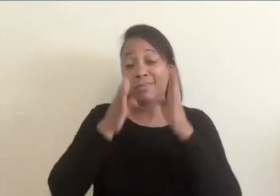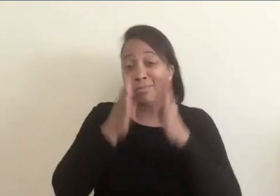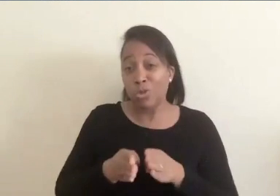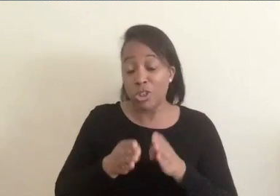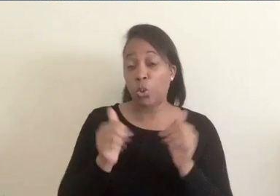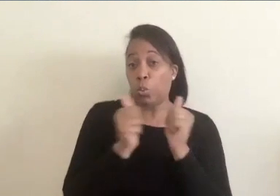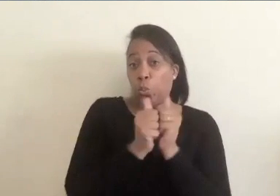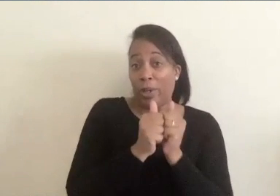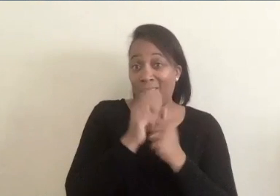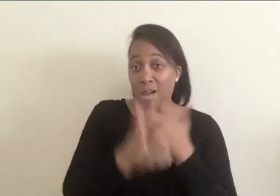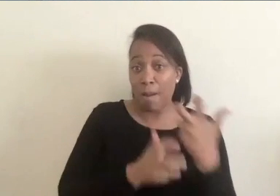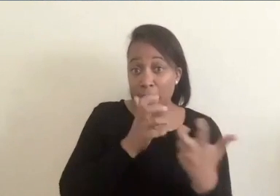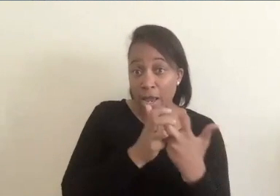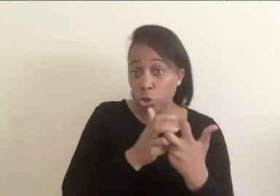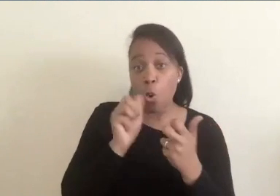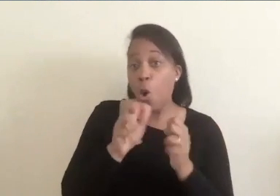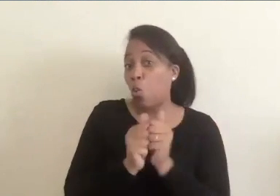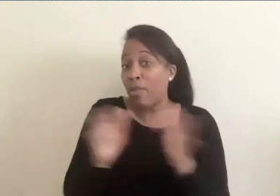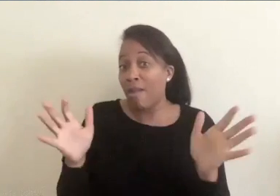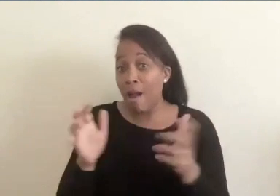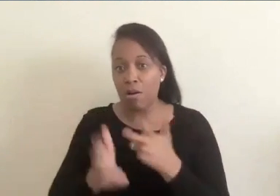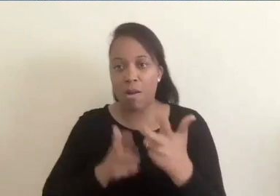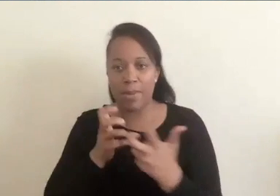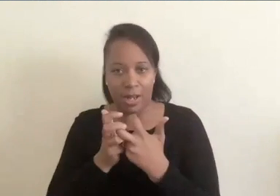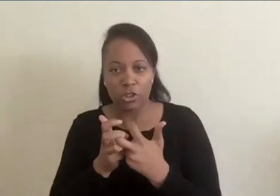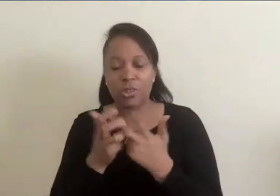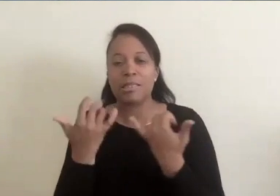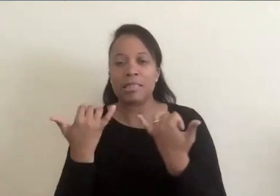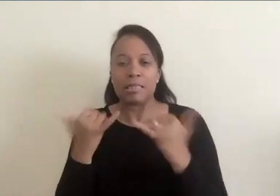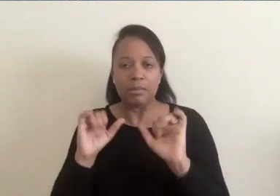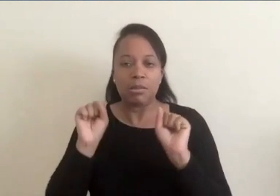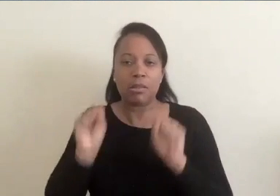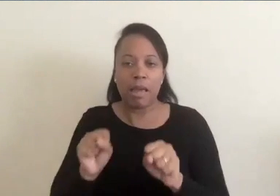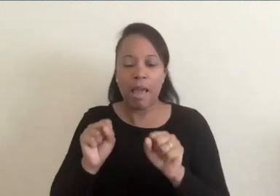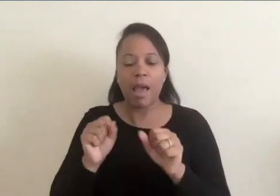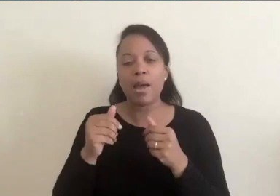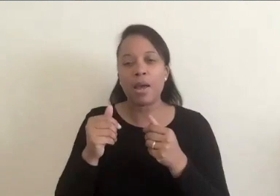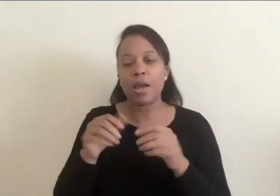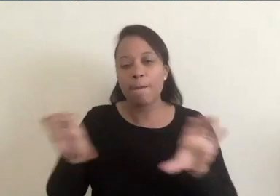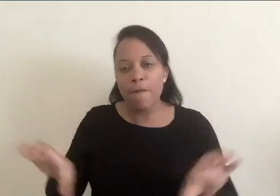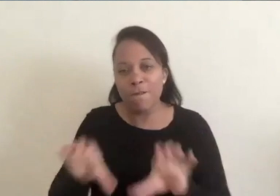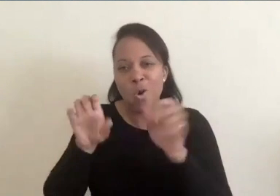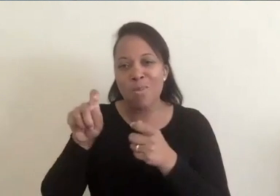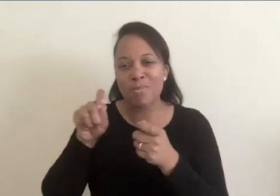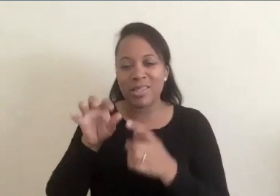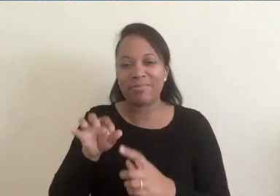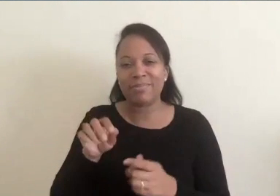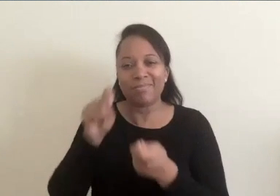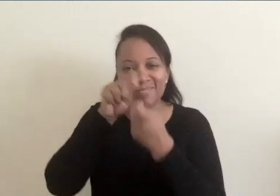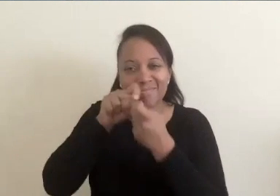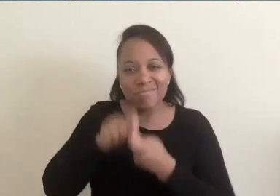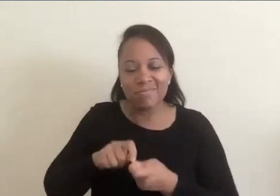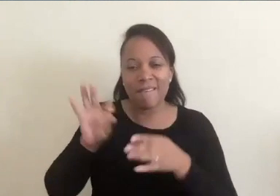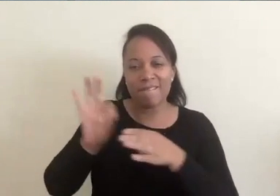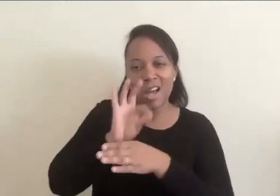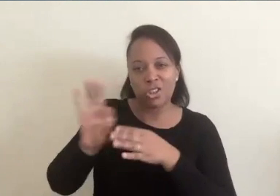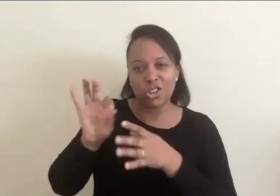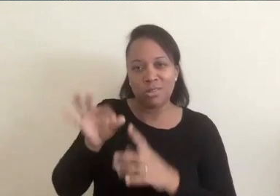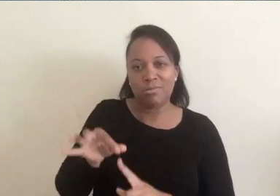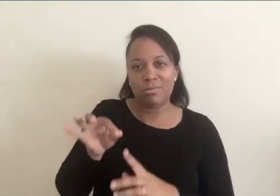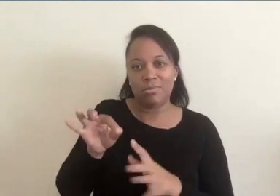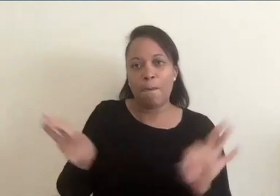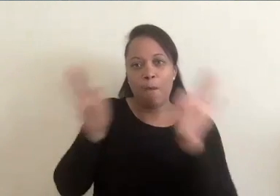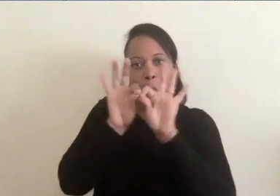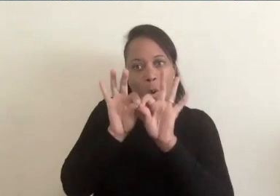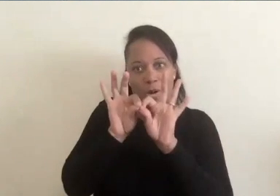an accommodation, maybe they need an accommodation or maybe they don't, can perform the essential functions. Once again, you see